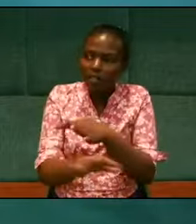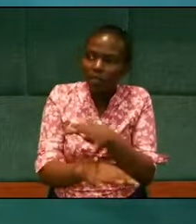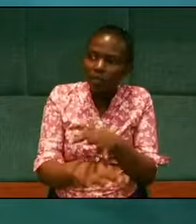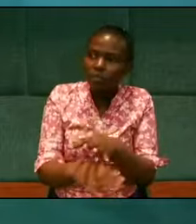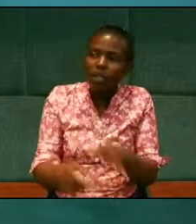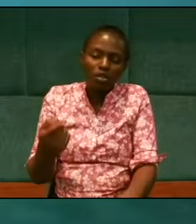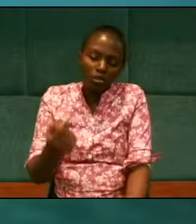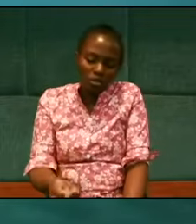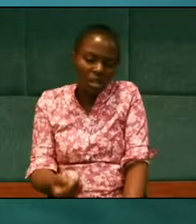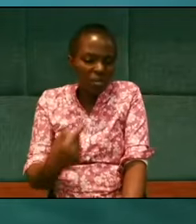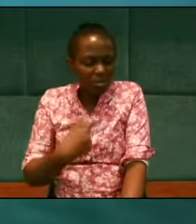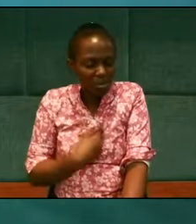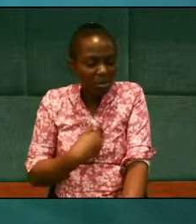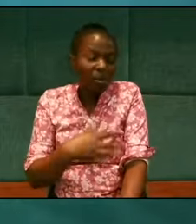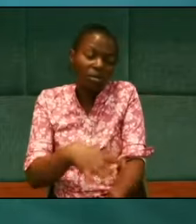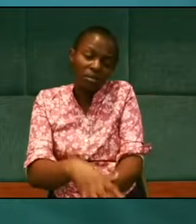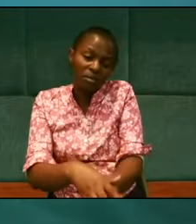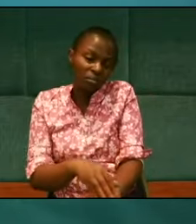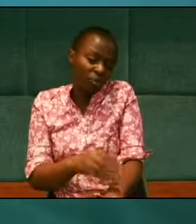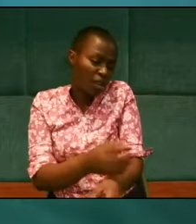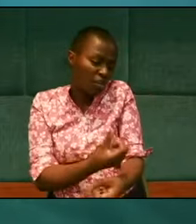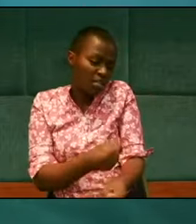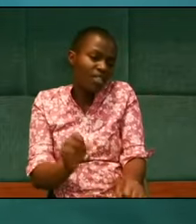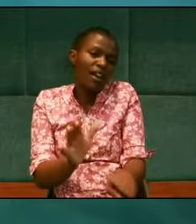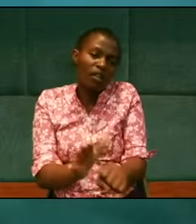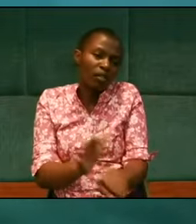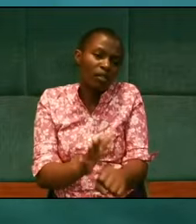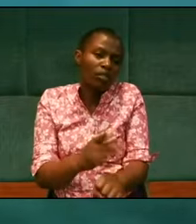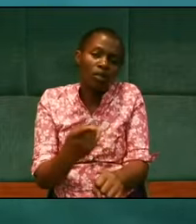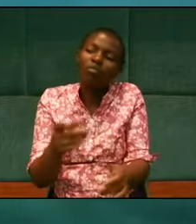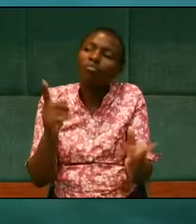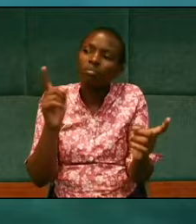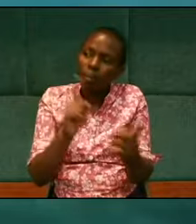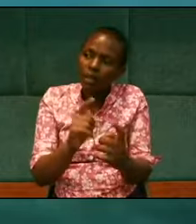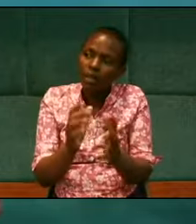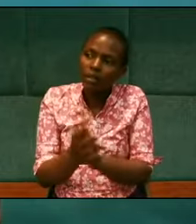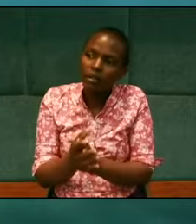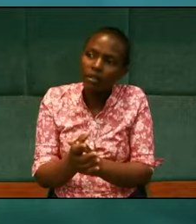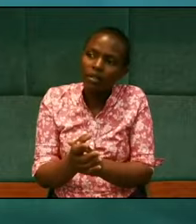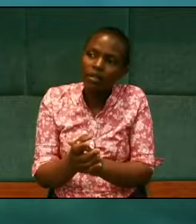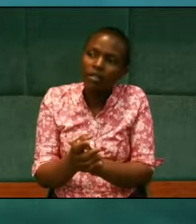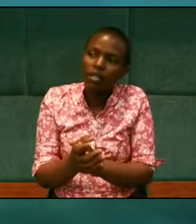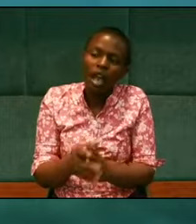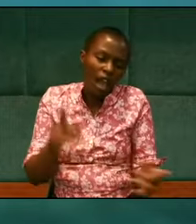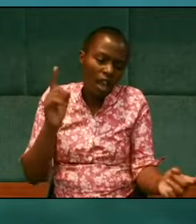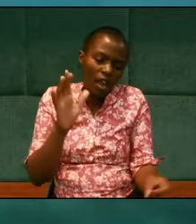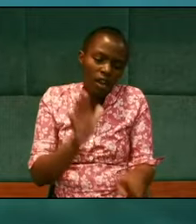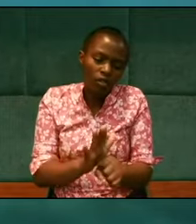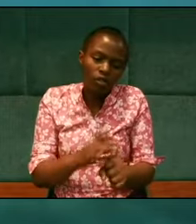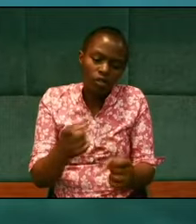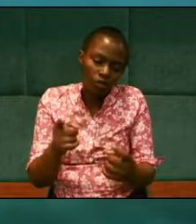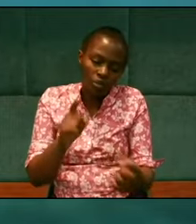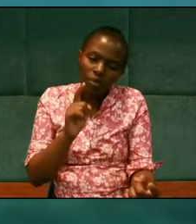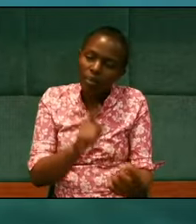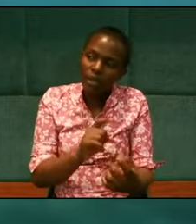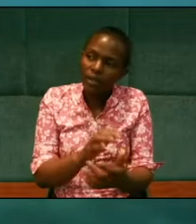Today I'm gentle. It will save you a lot of heartaches. A lot of pain.